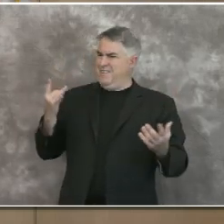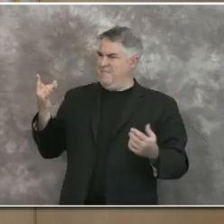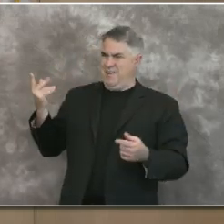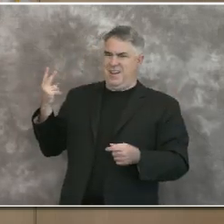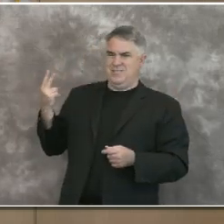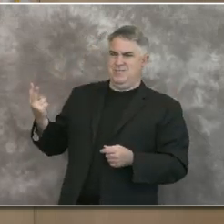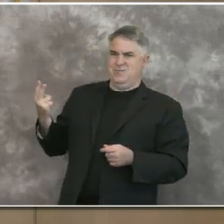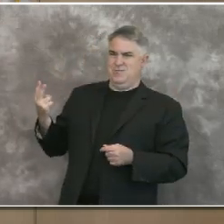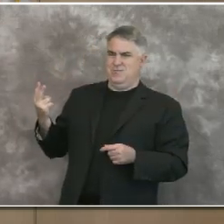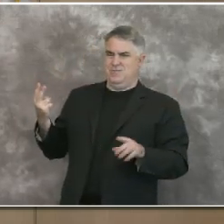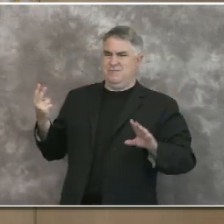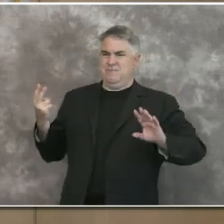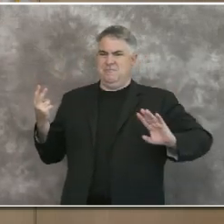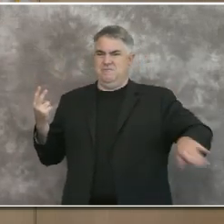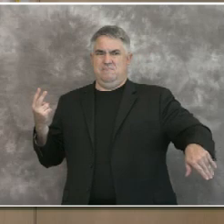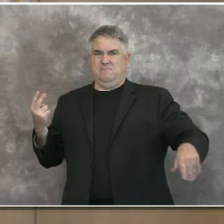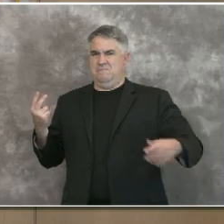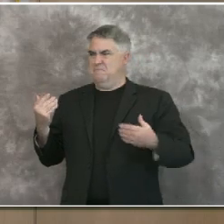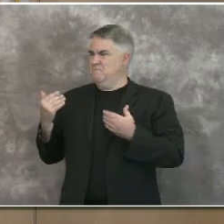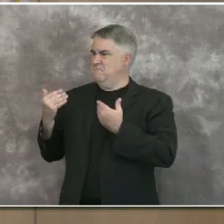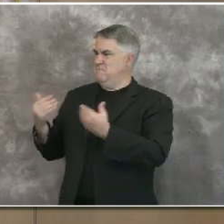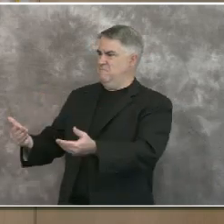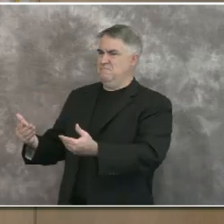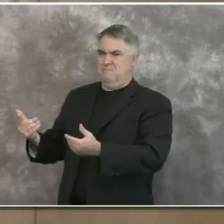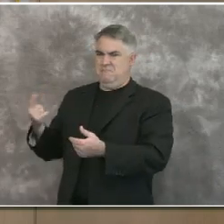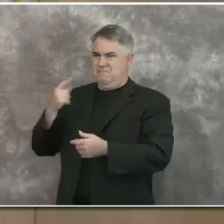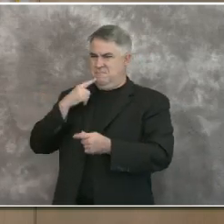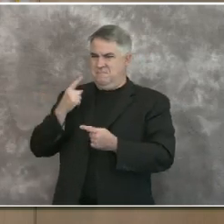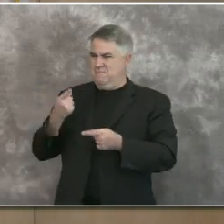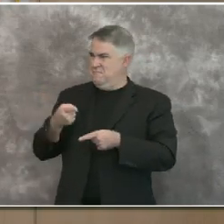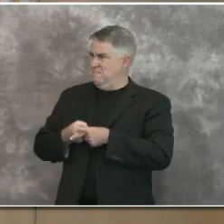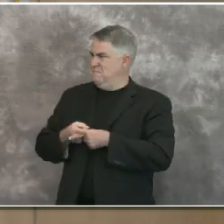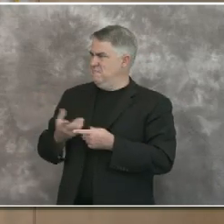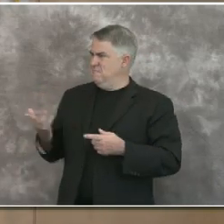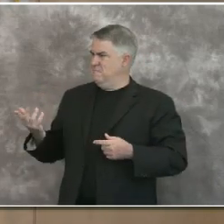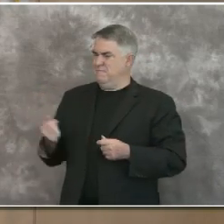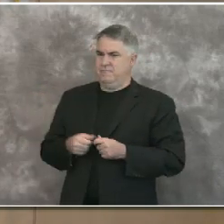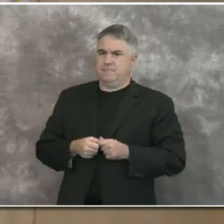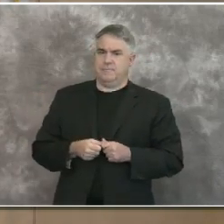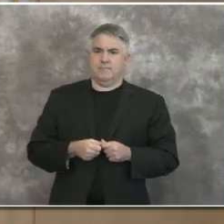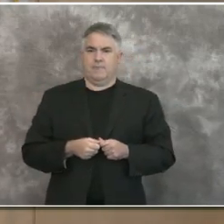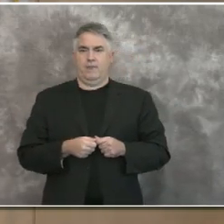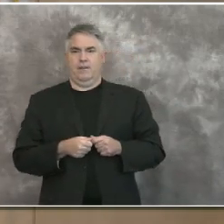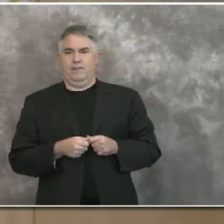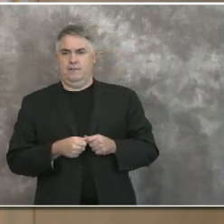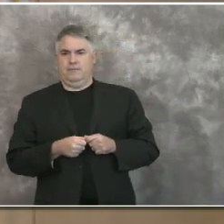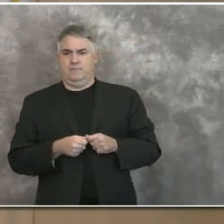dark when it came to crafting this plan? Okay, I'm going to let Dr. Wooten respond.